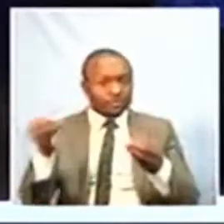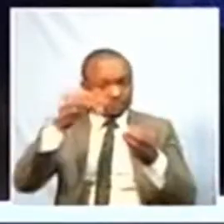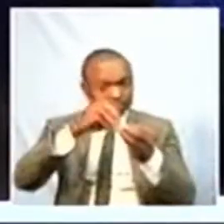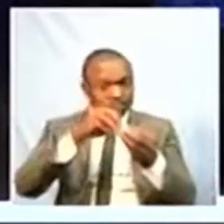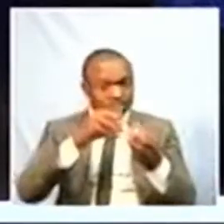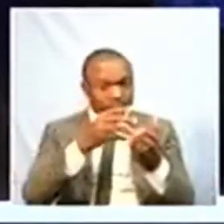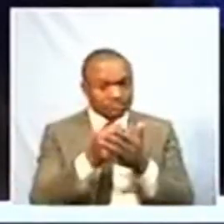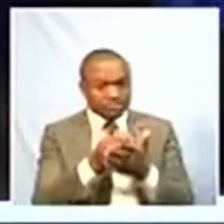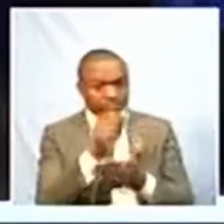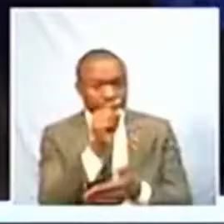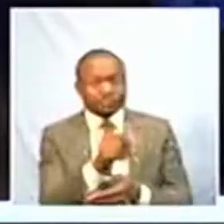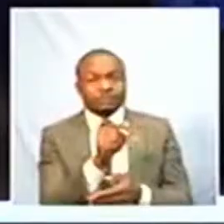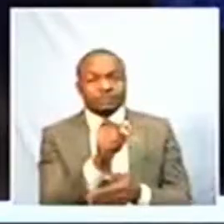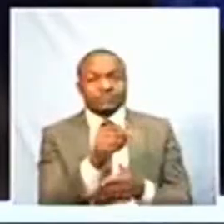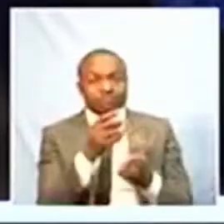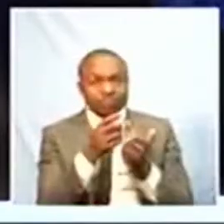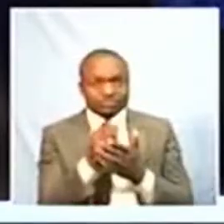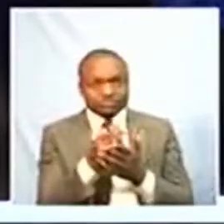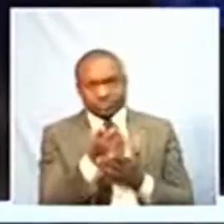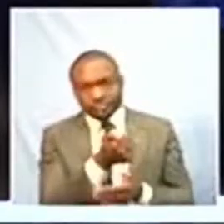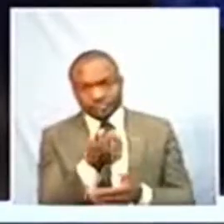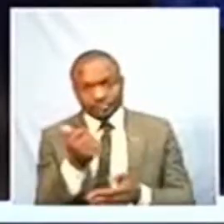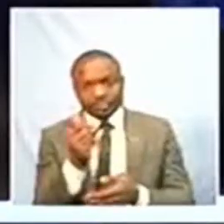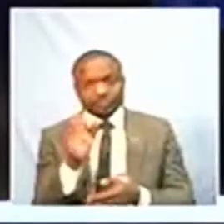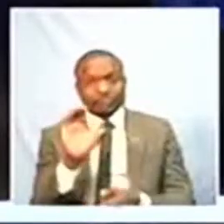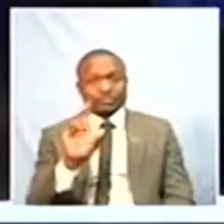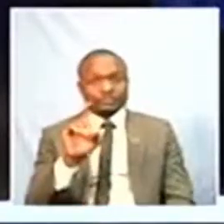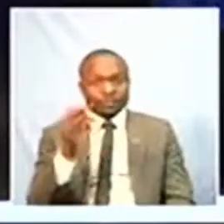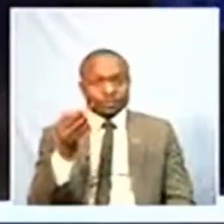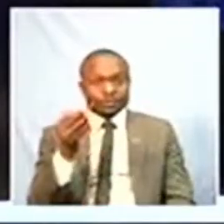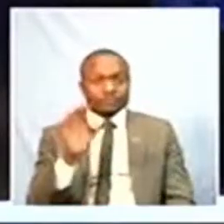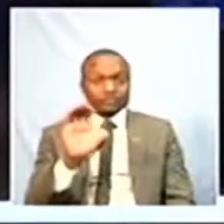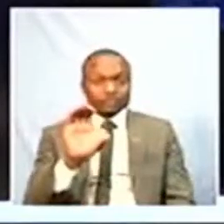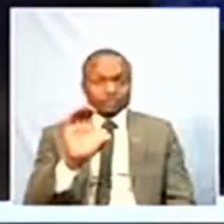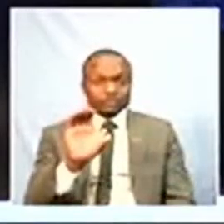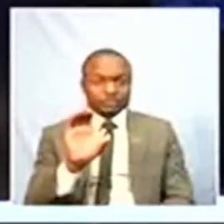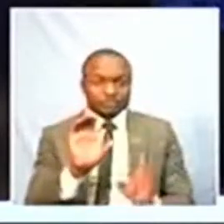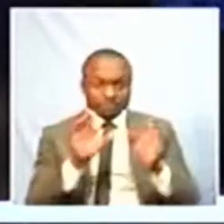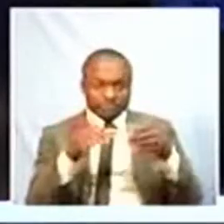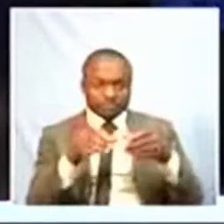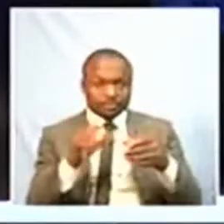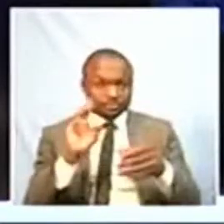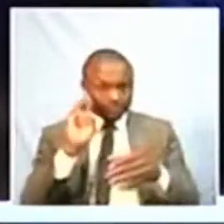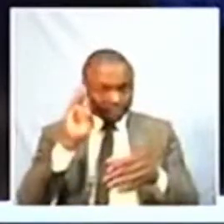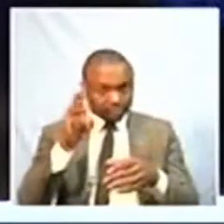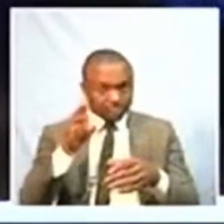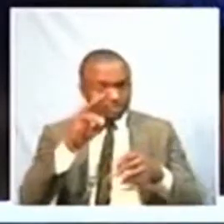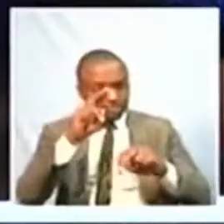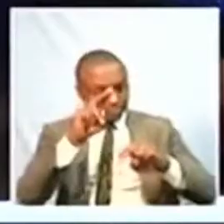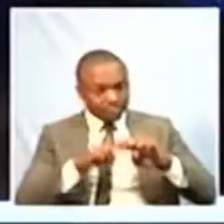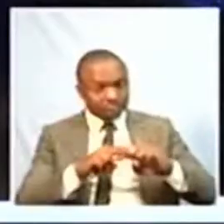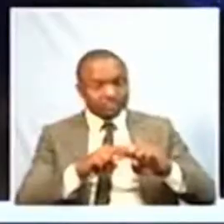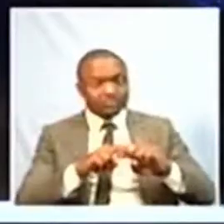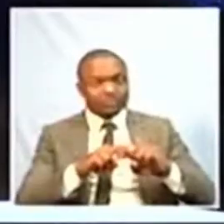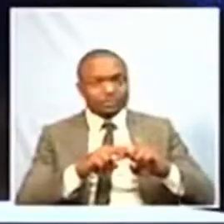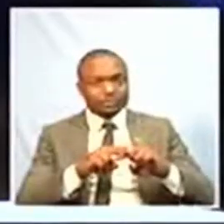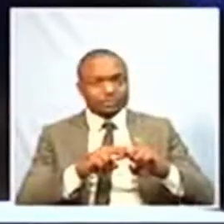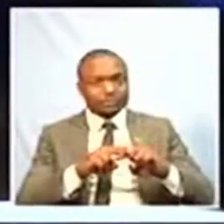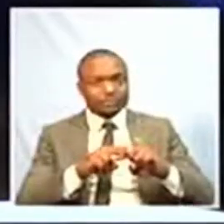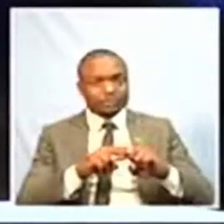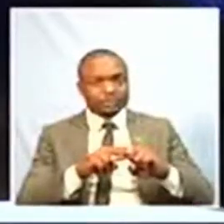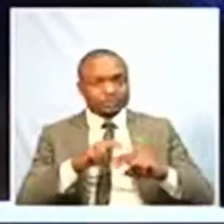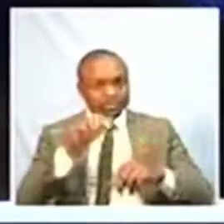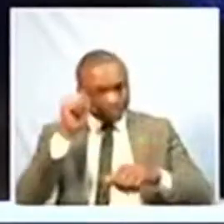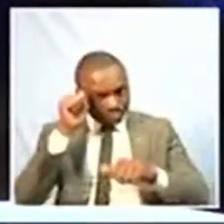will be monies that your CDFC committees will have to sit and by discretion